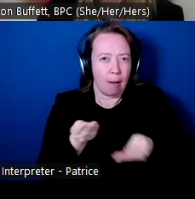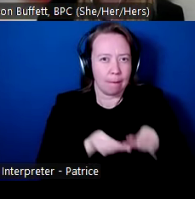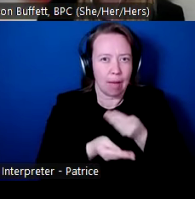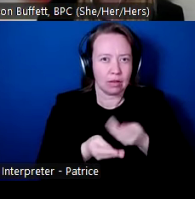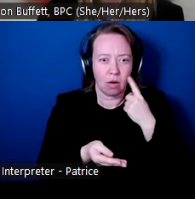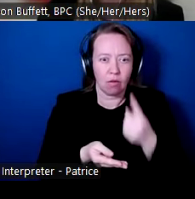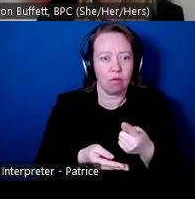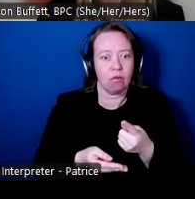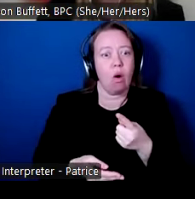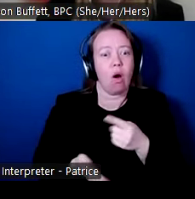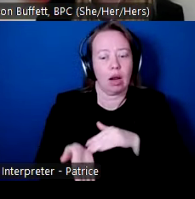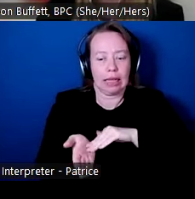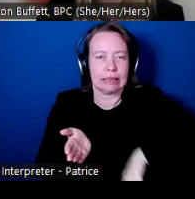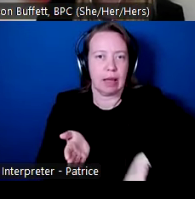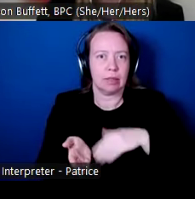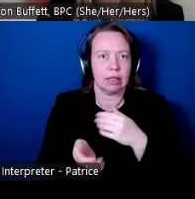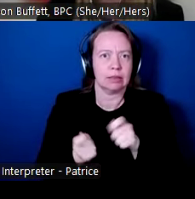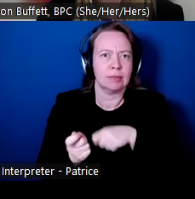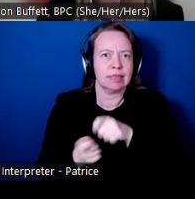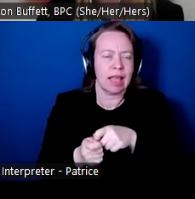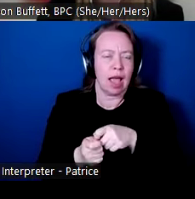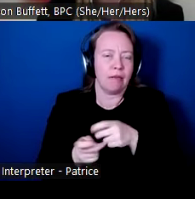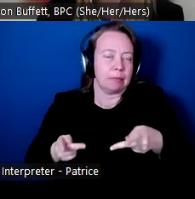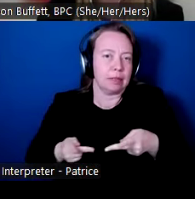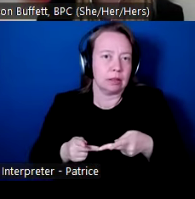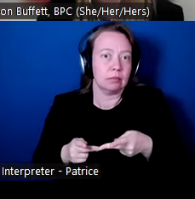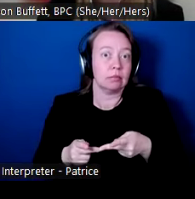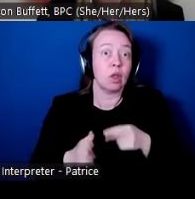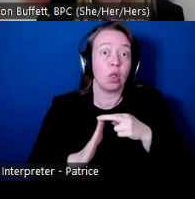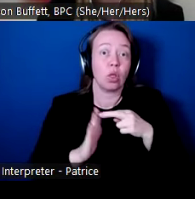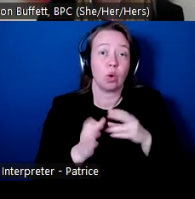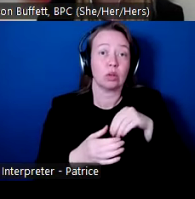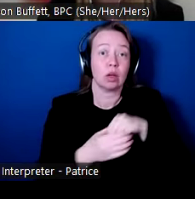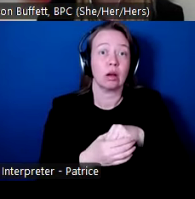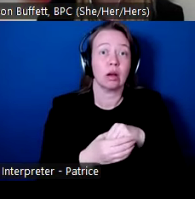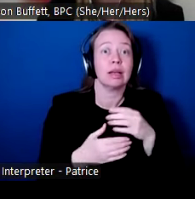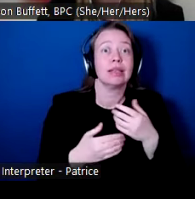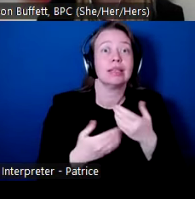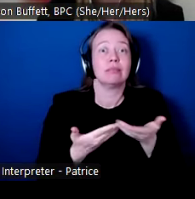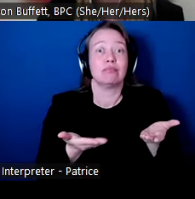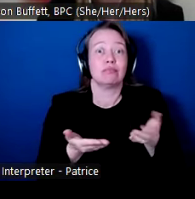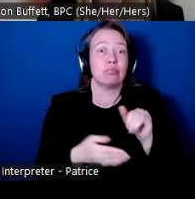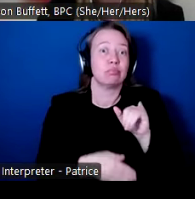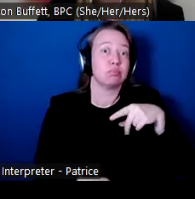exemptions. The rule also includes provisions intended to promote transparency, including payment